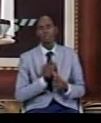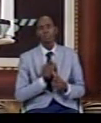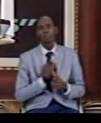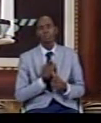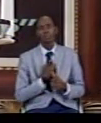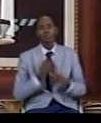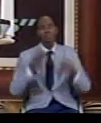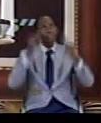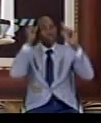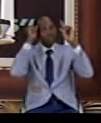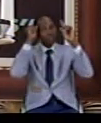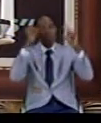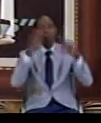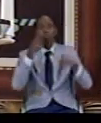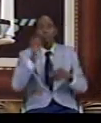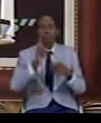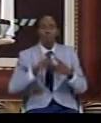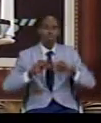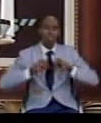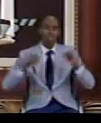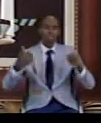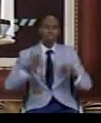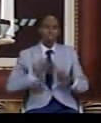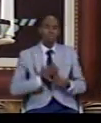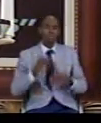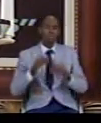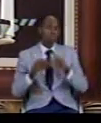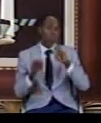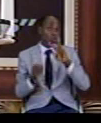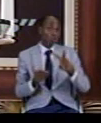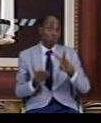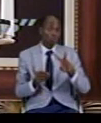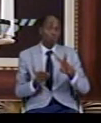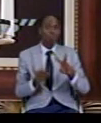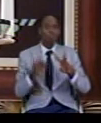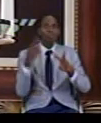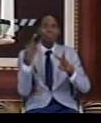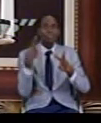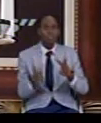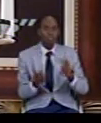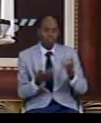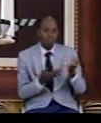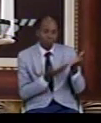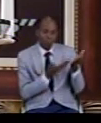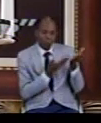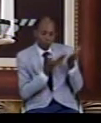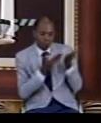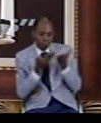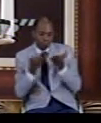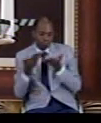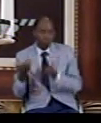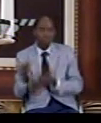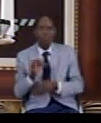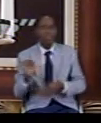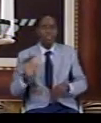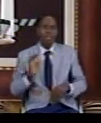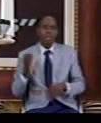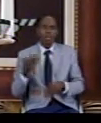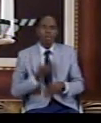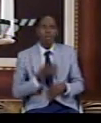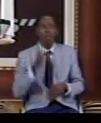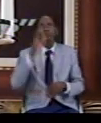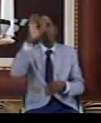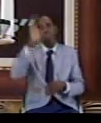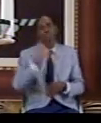deny self. Number two, I put that like this, the carrying of our cross shamelessly.